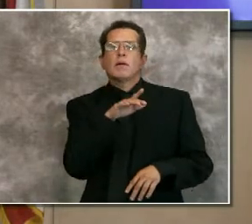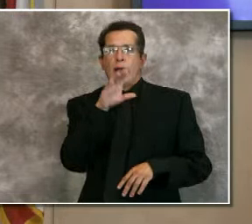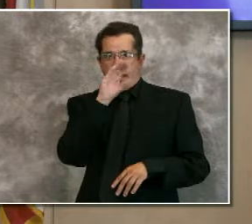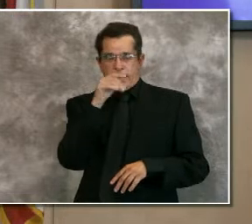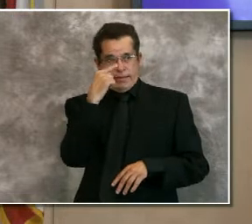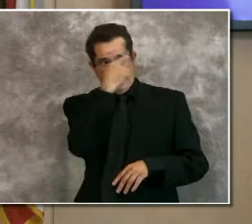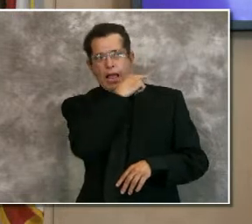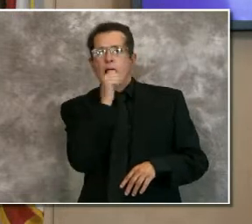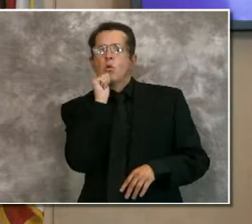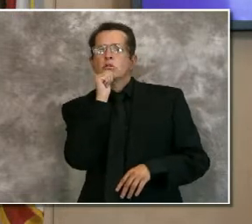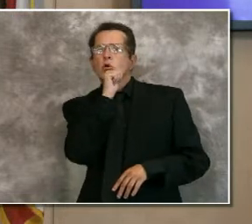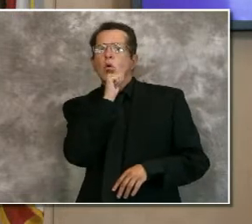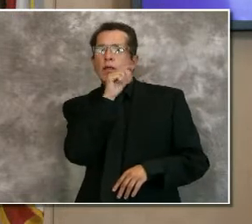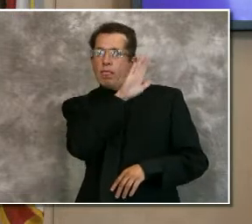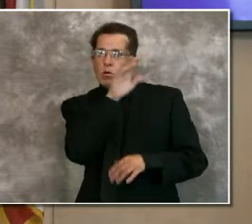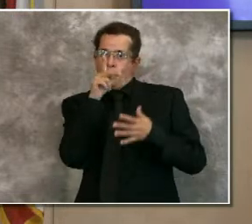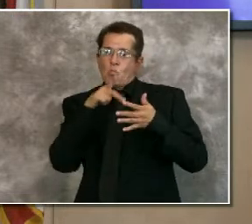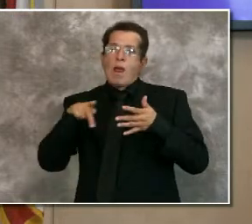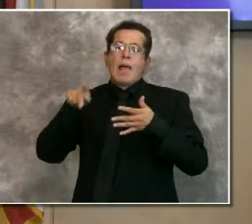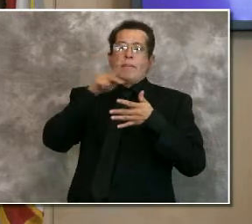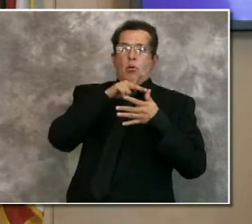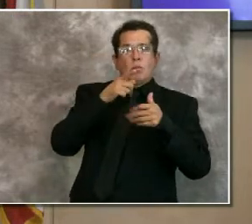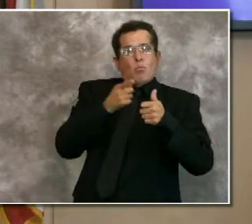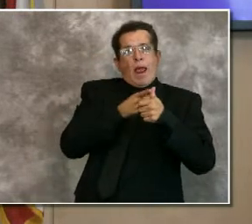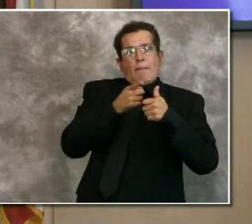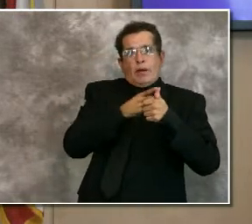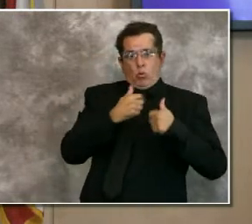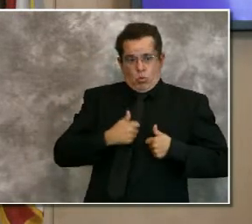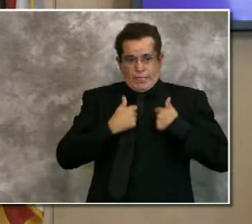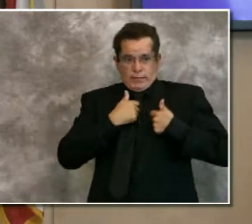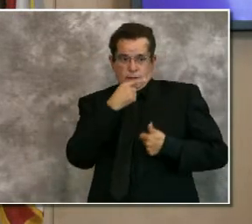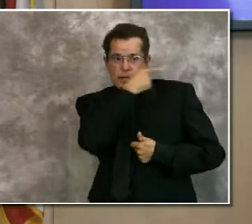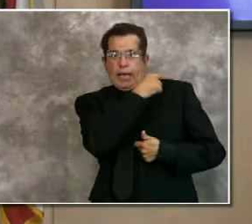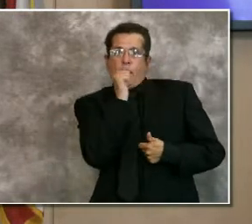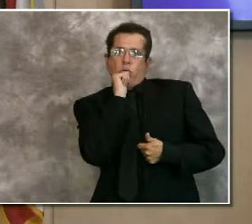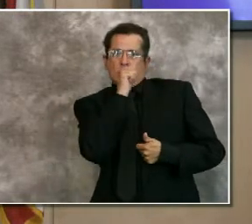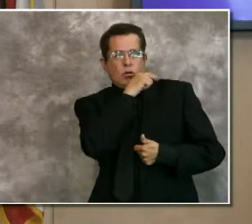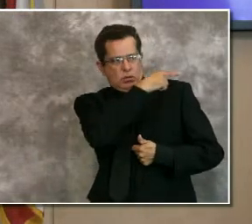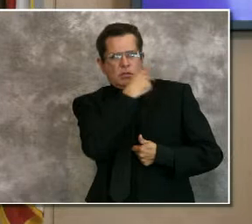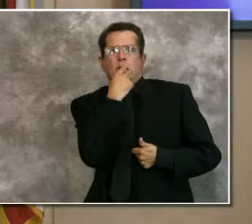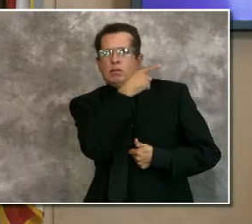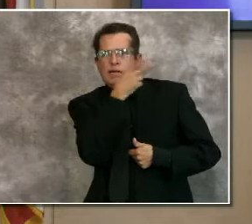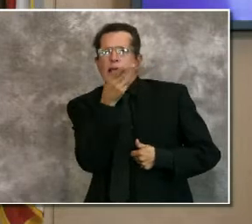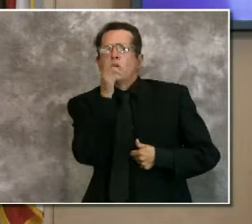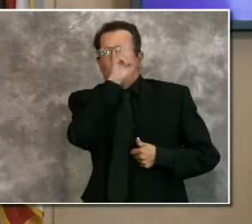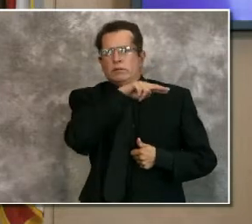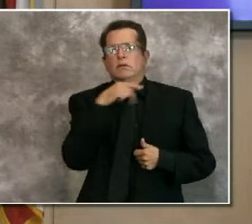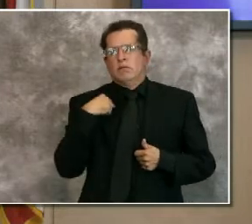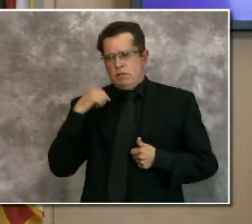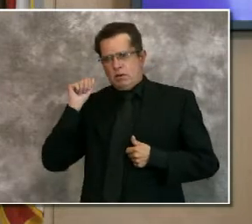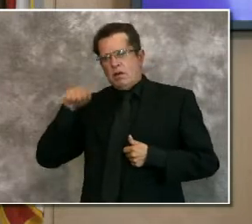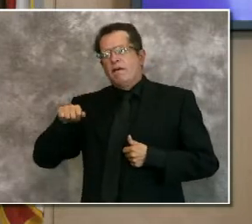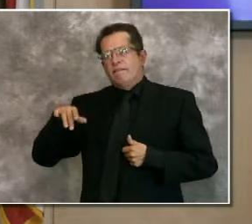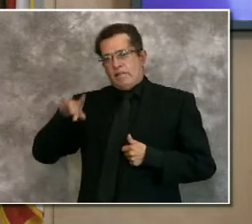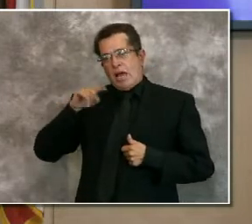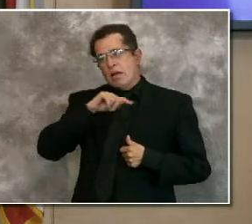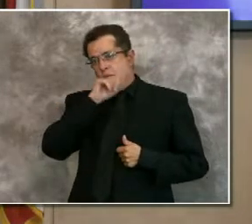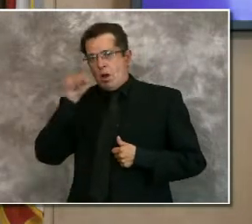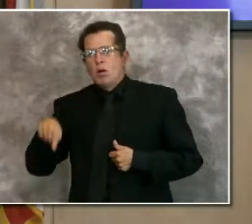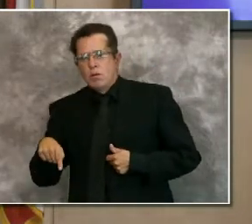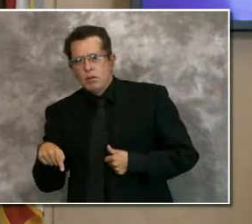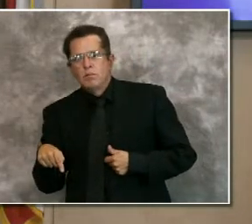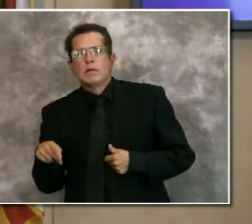Arizona as their primary residence have also increased in the last number of days, and we can get those numbers to you by the end of today.